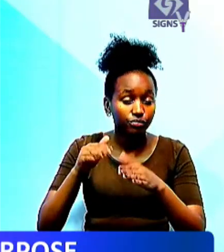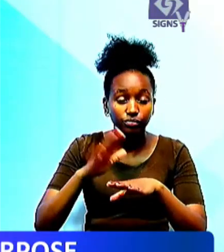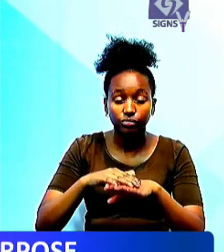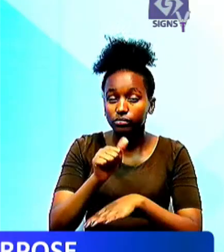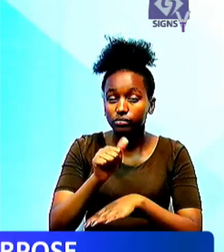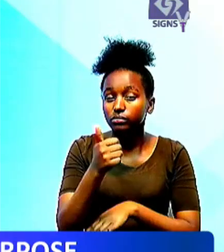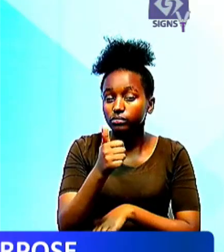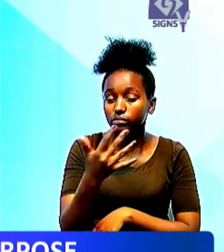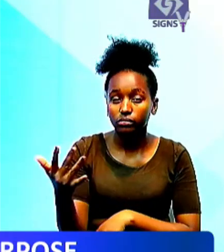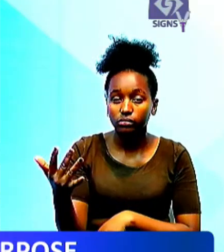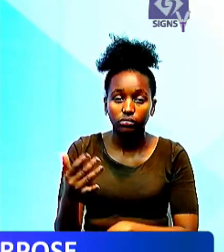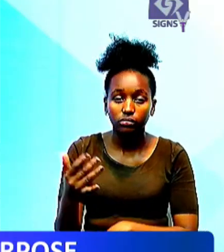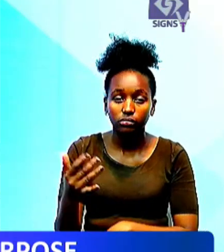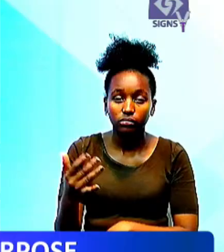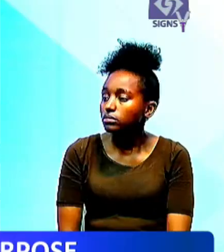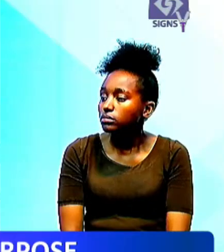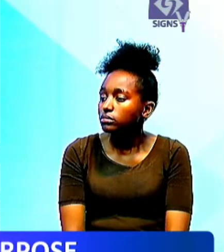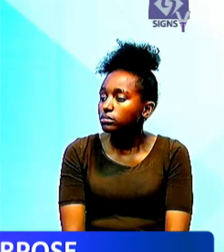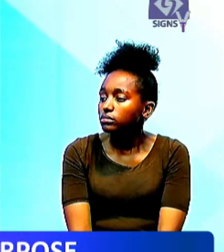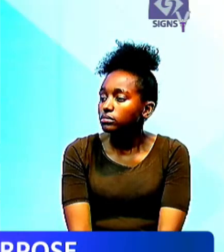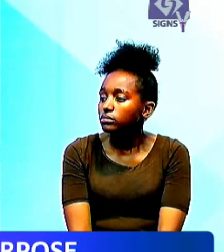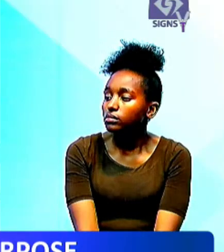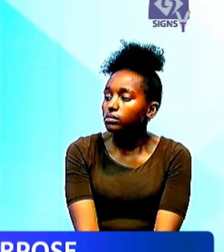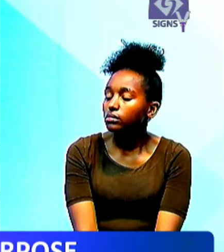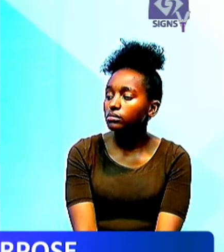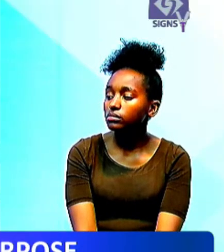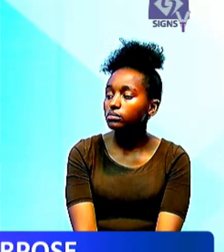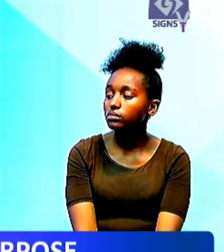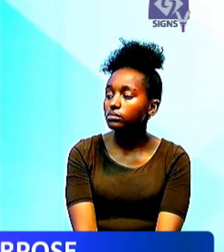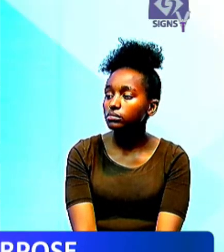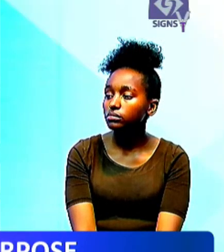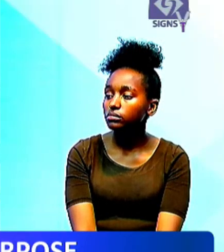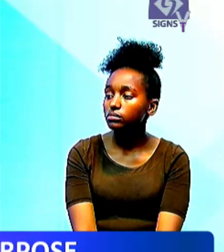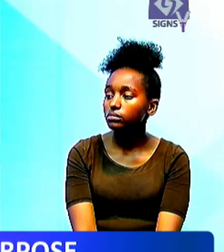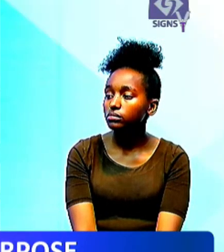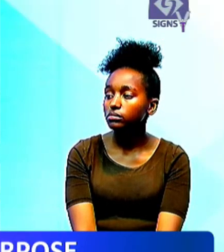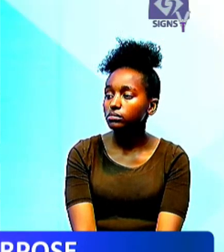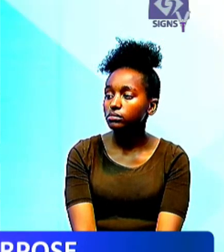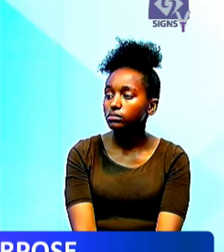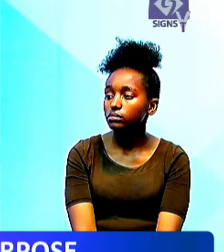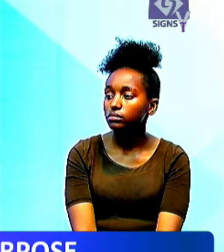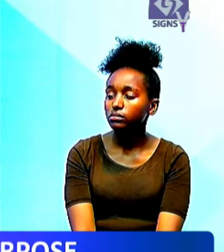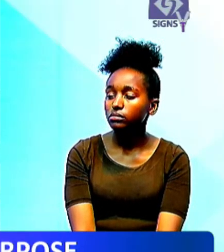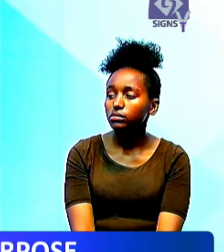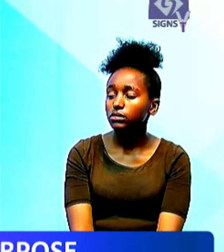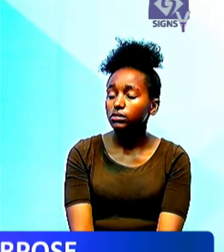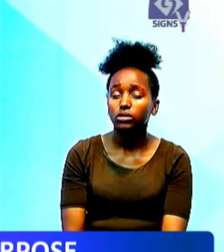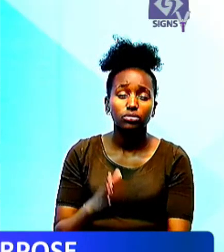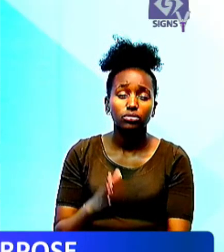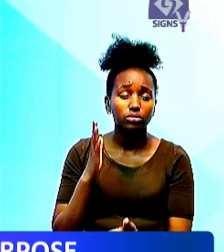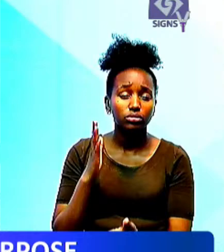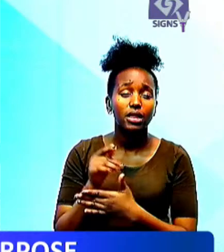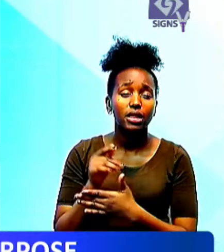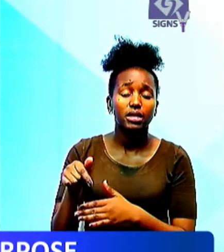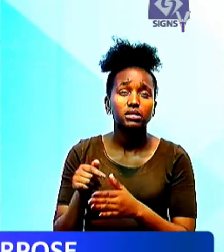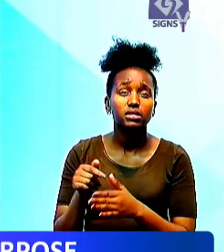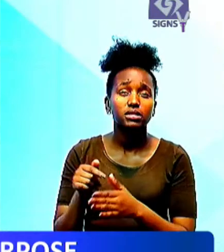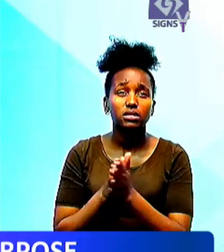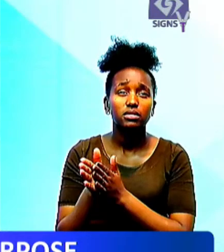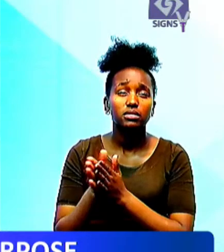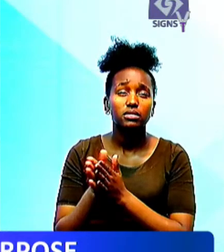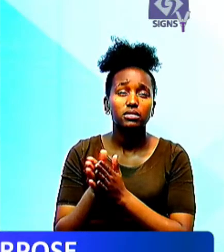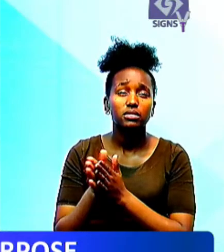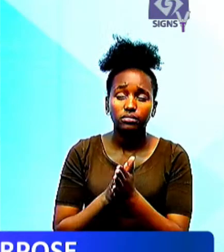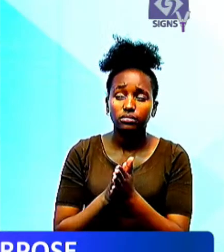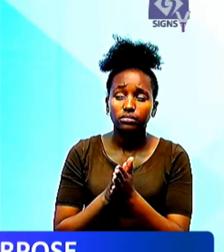changing. Yeah. Now, this is what we're going to do, because this is interesting, exciting, and a lot of information. Kindly help us